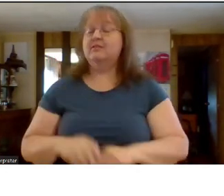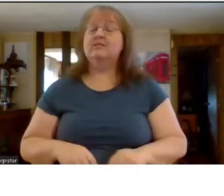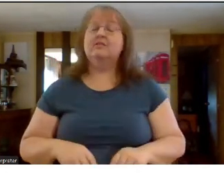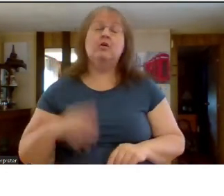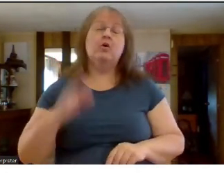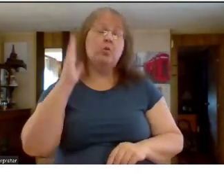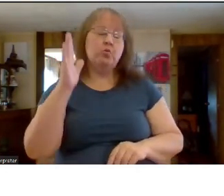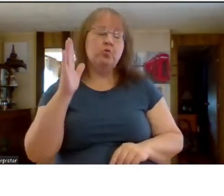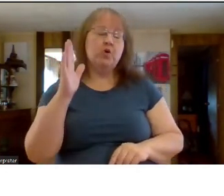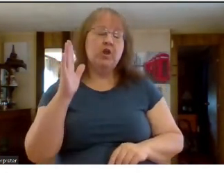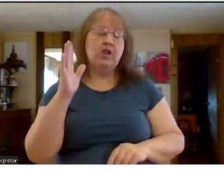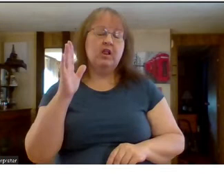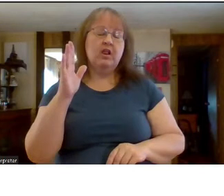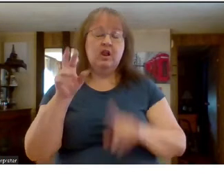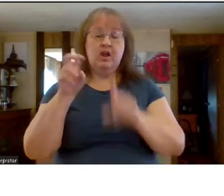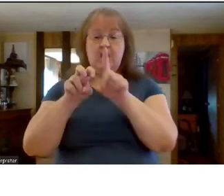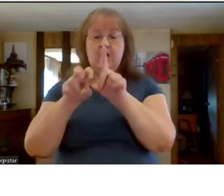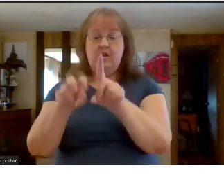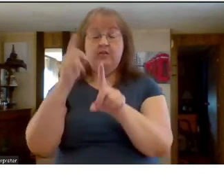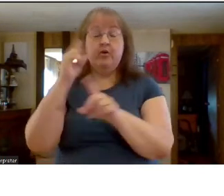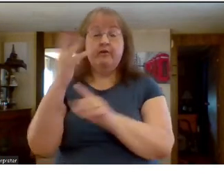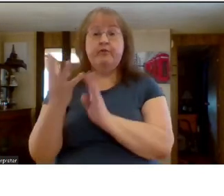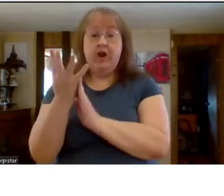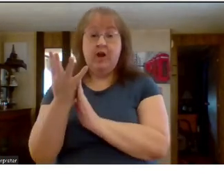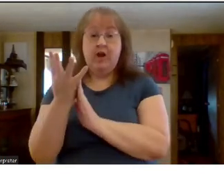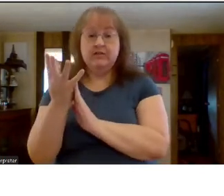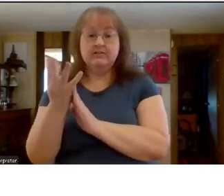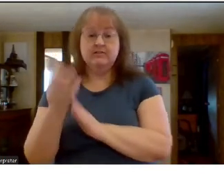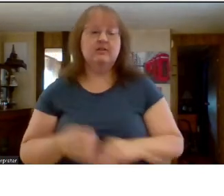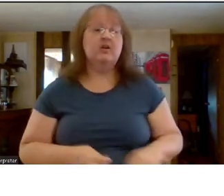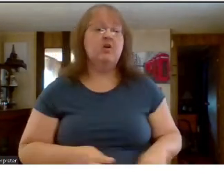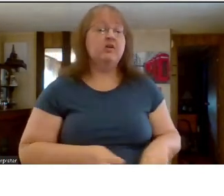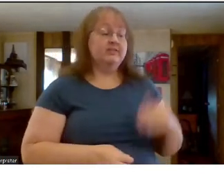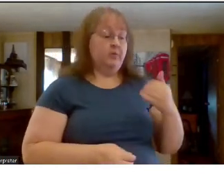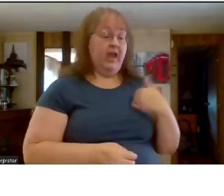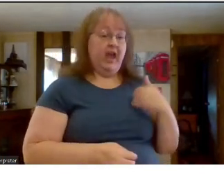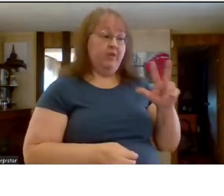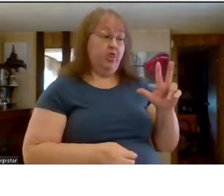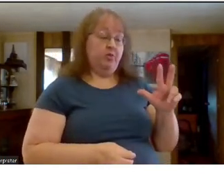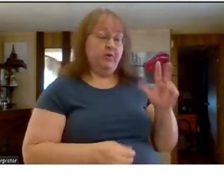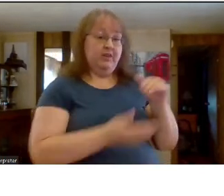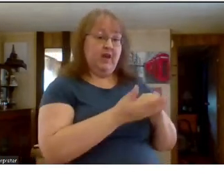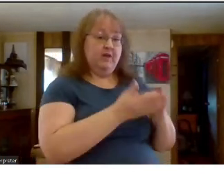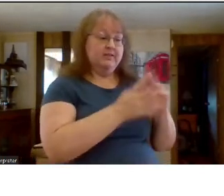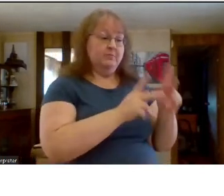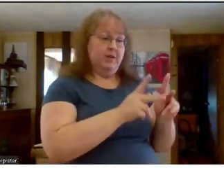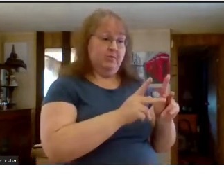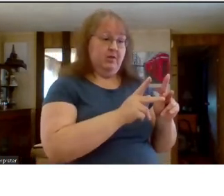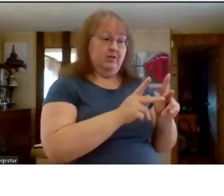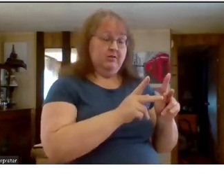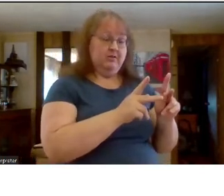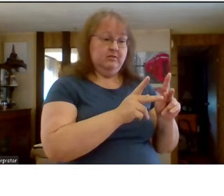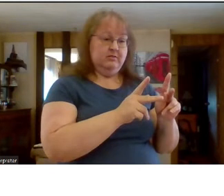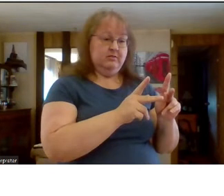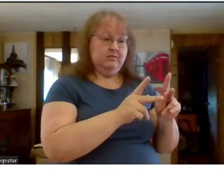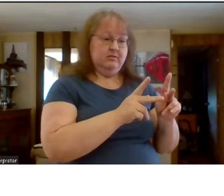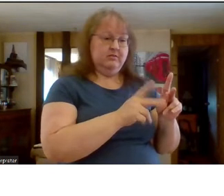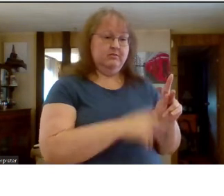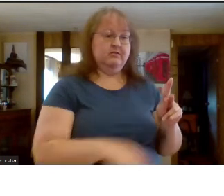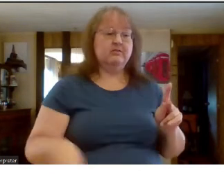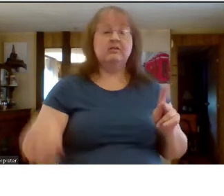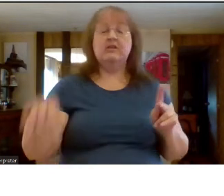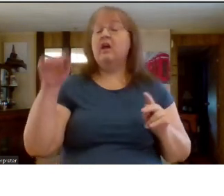of 3,000, 3,000 again, would spend 4 hours walking their dogs a week. Okay, 4 hours. Here's 4